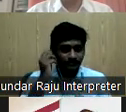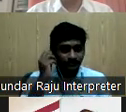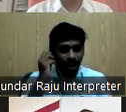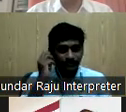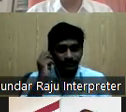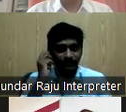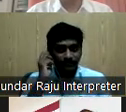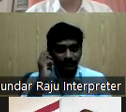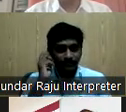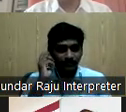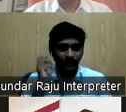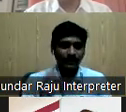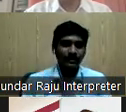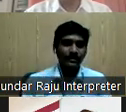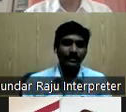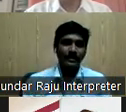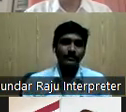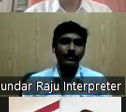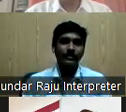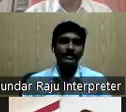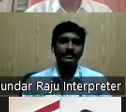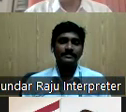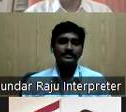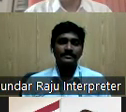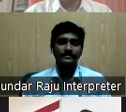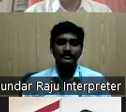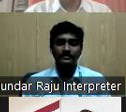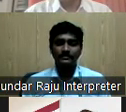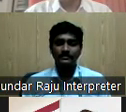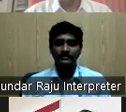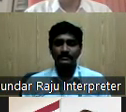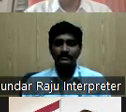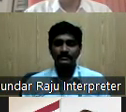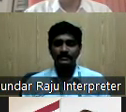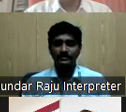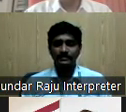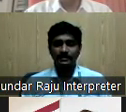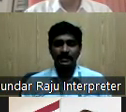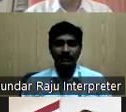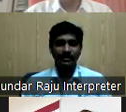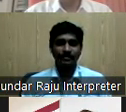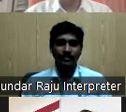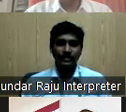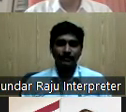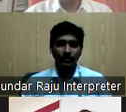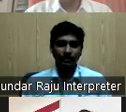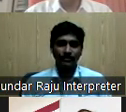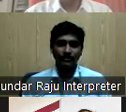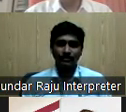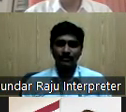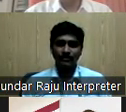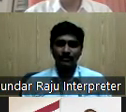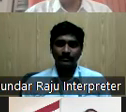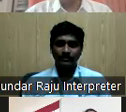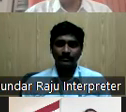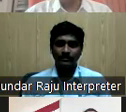people who were coming and asking for the repayment, and she neglected about the child and the conditions and all. So